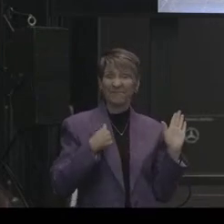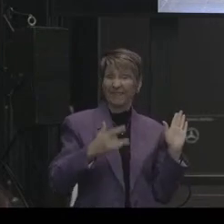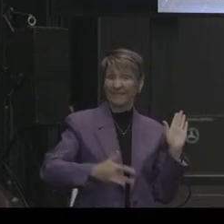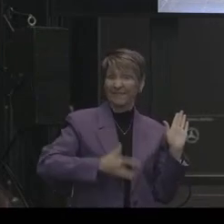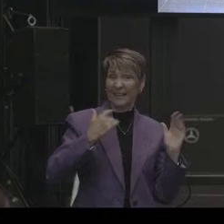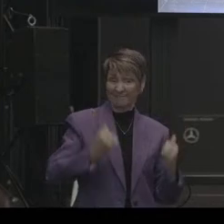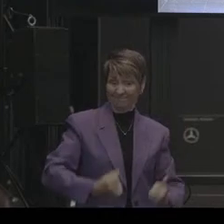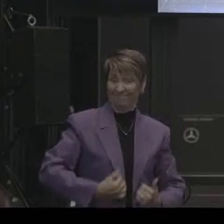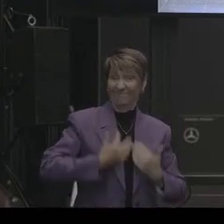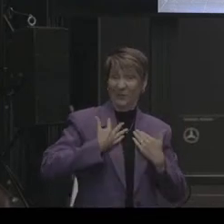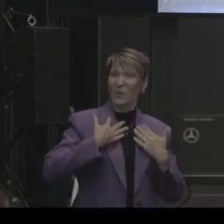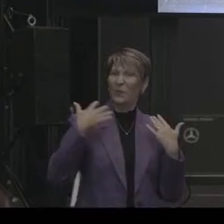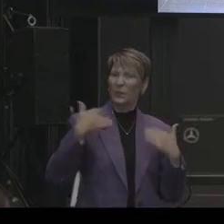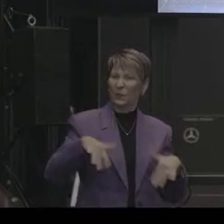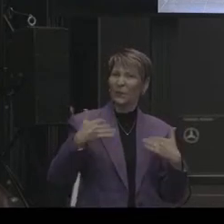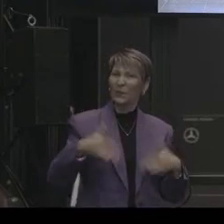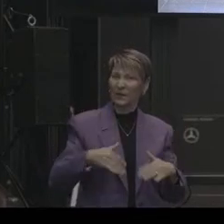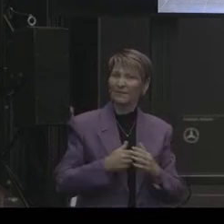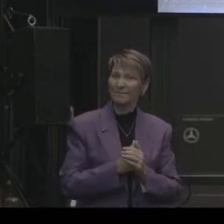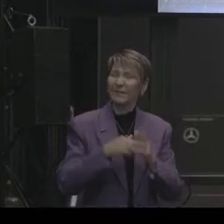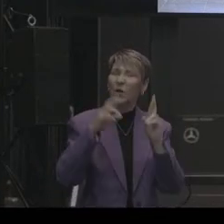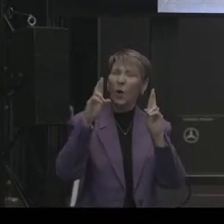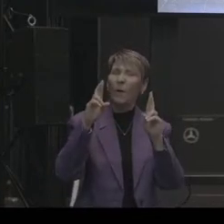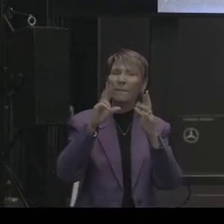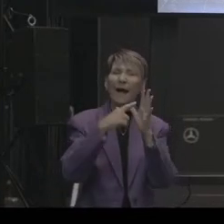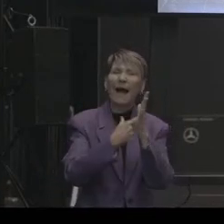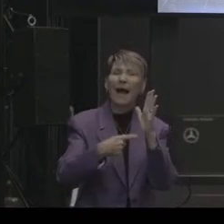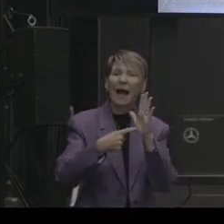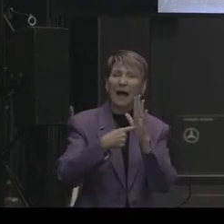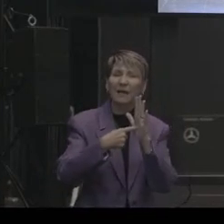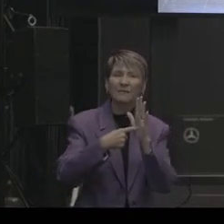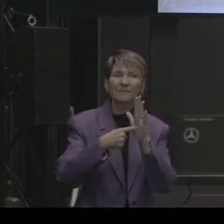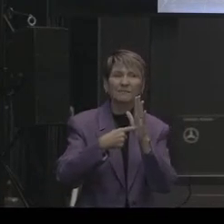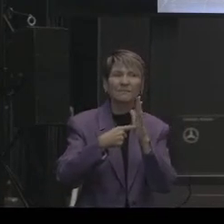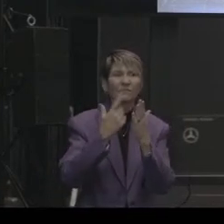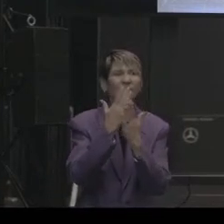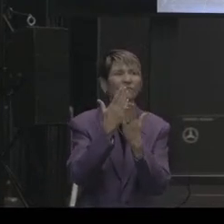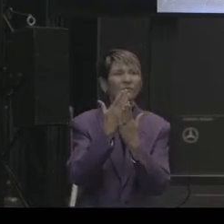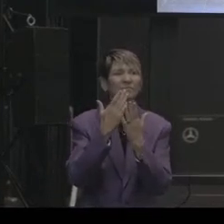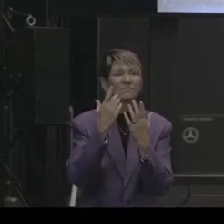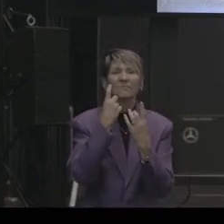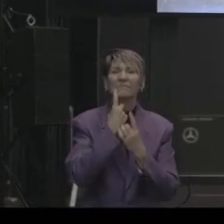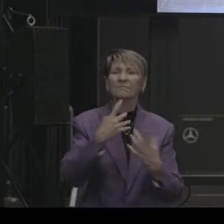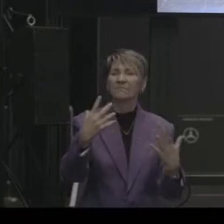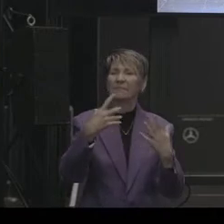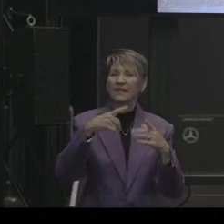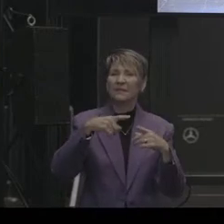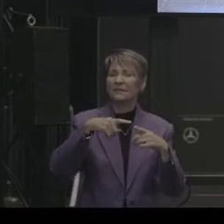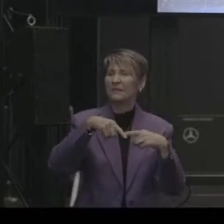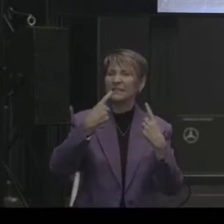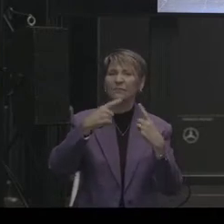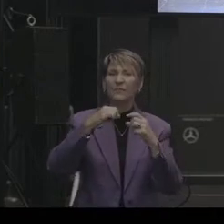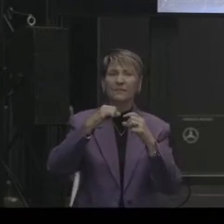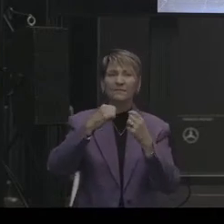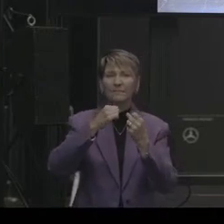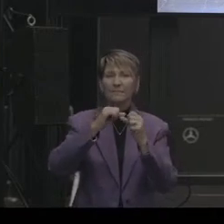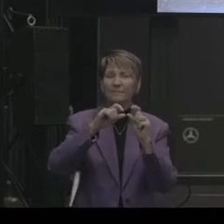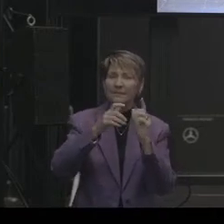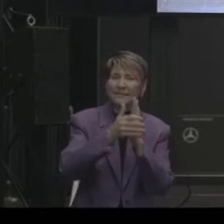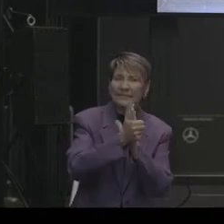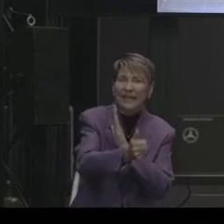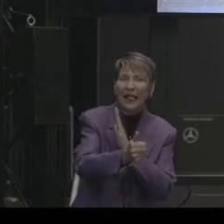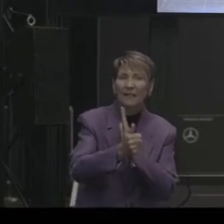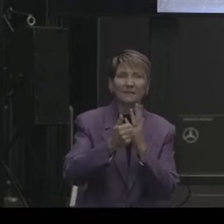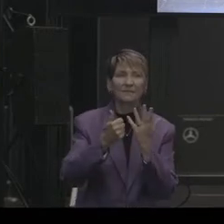I hope in general that art becomes increasingly intersectional and representing lots of different voices, lots of different skills,